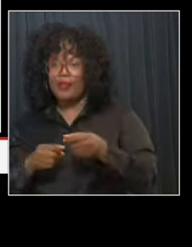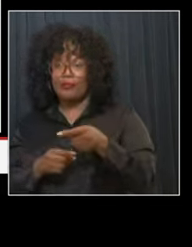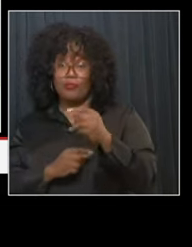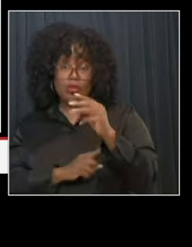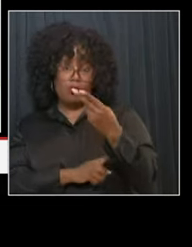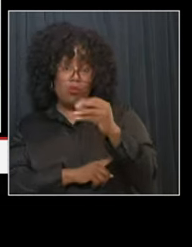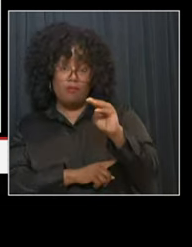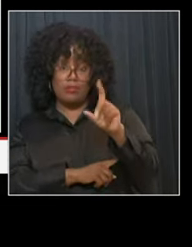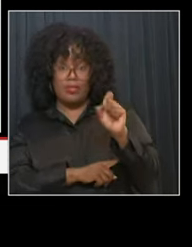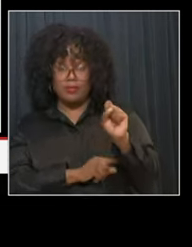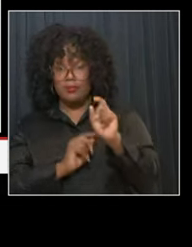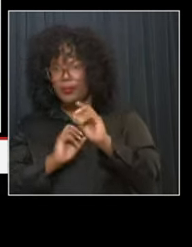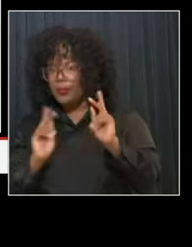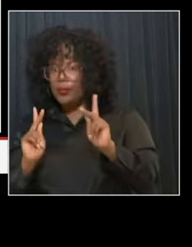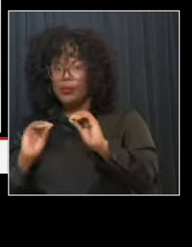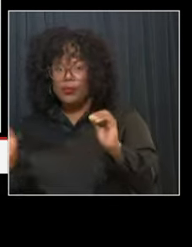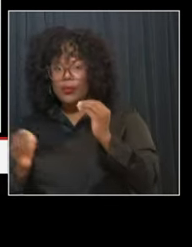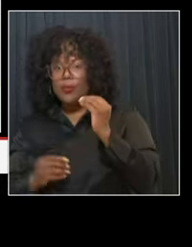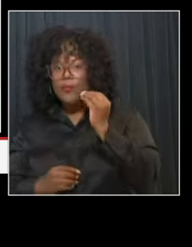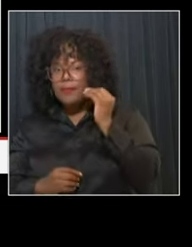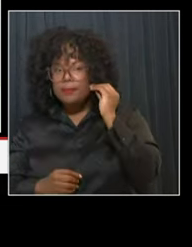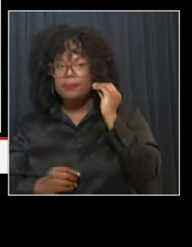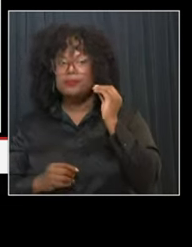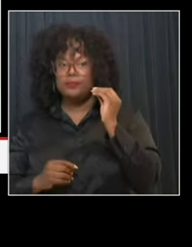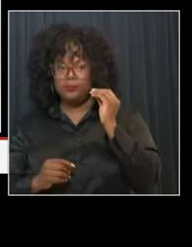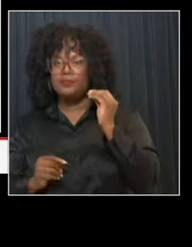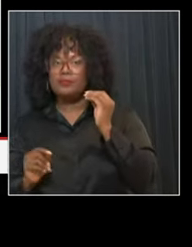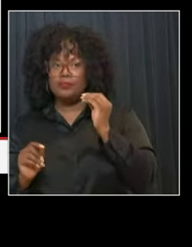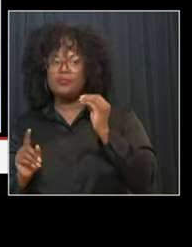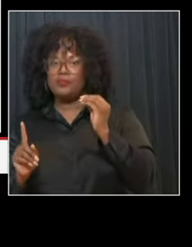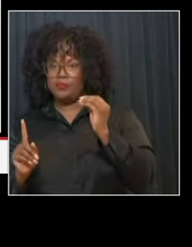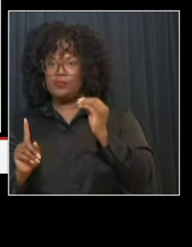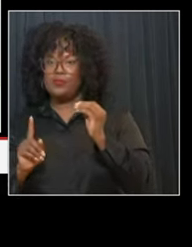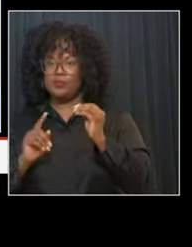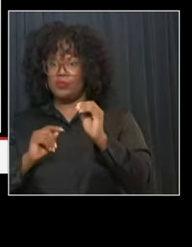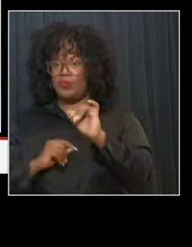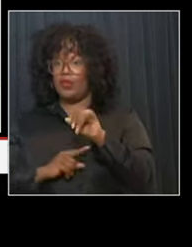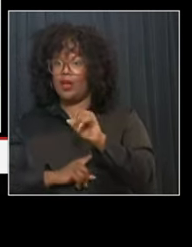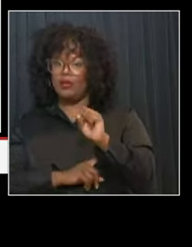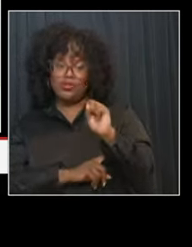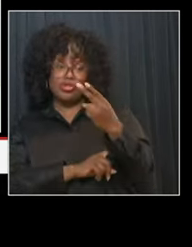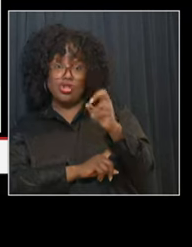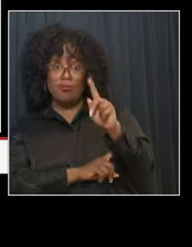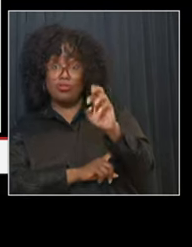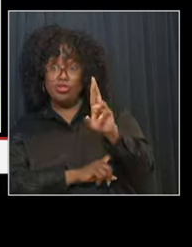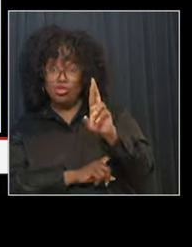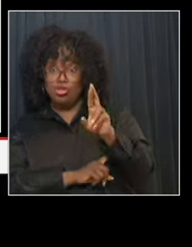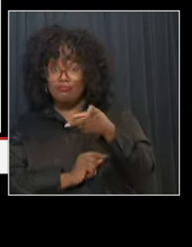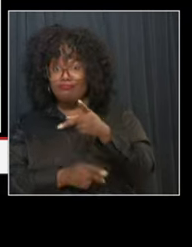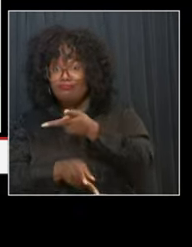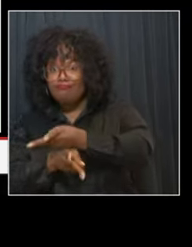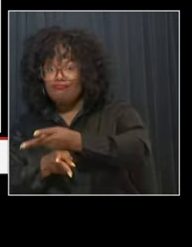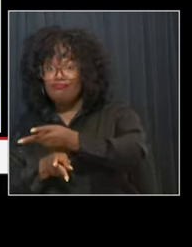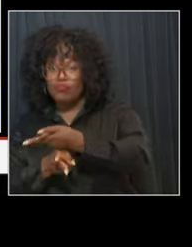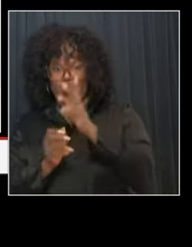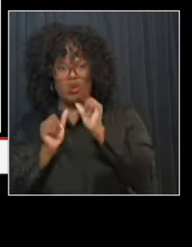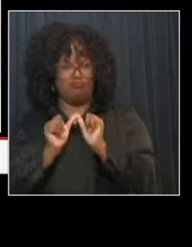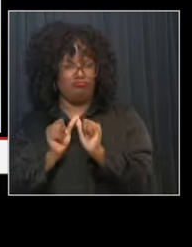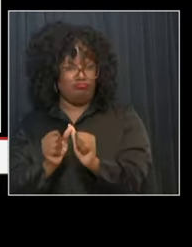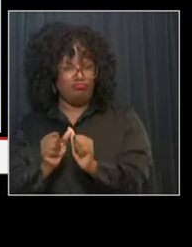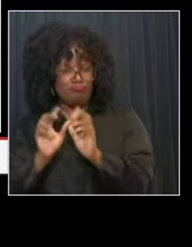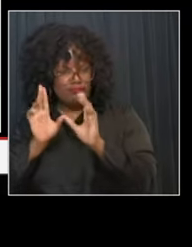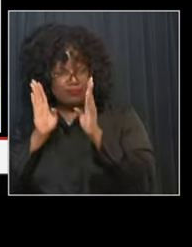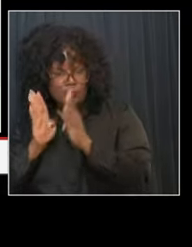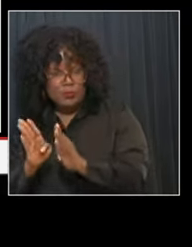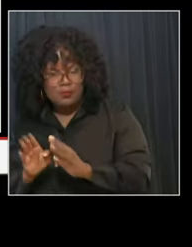hours in shelter access and with our case management and improved services for shelters. We will continue to invest